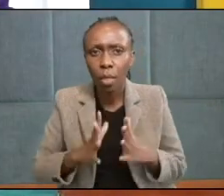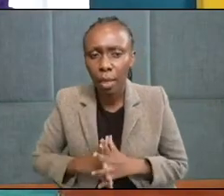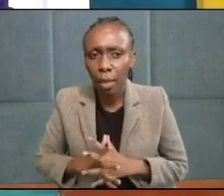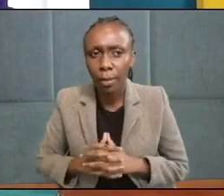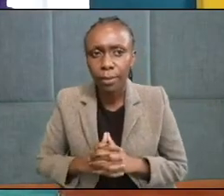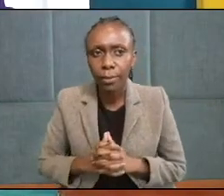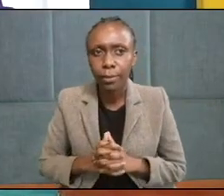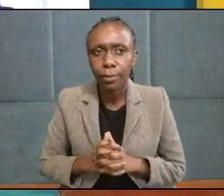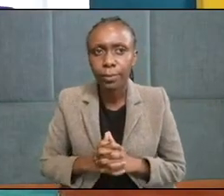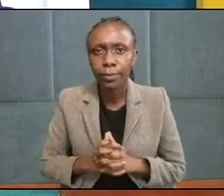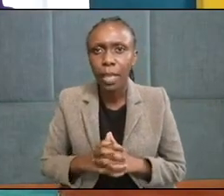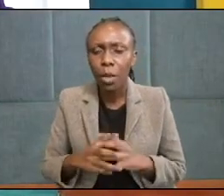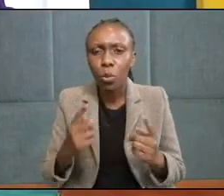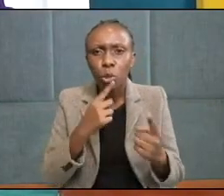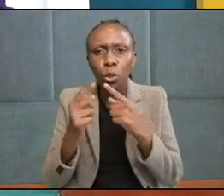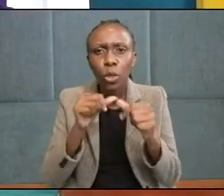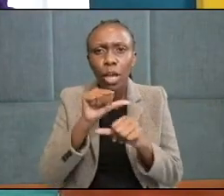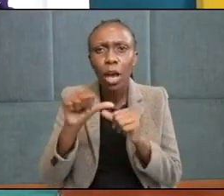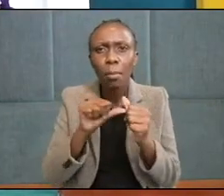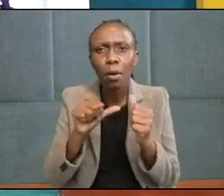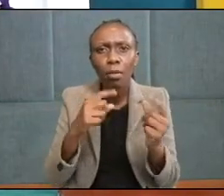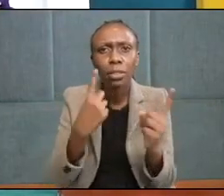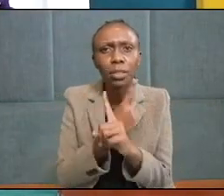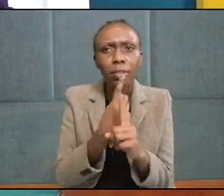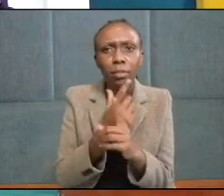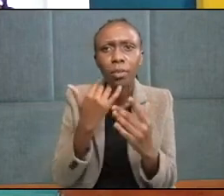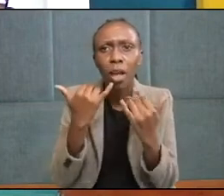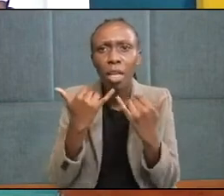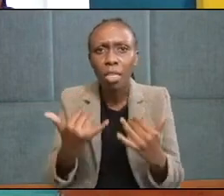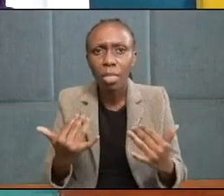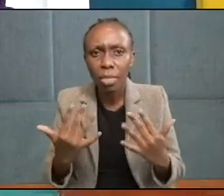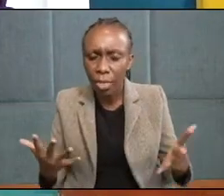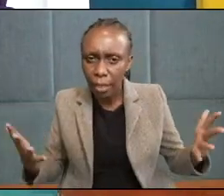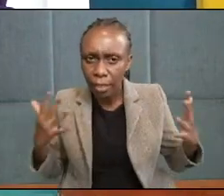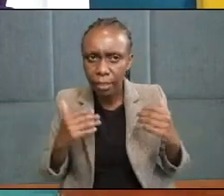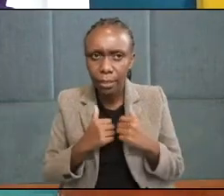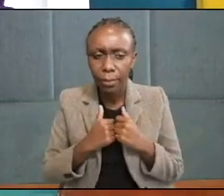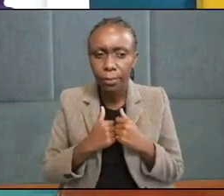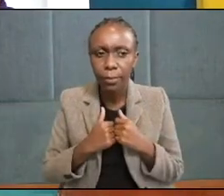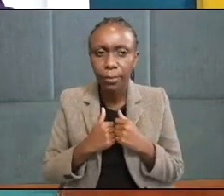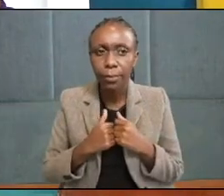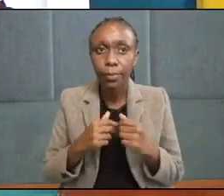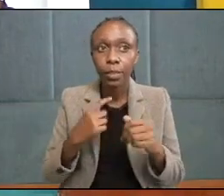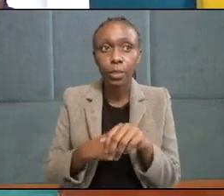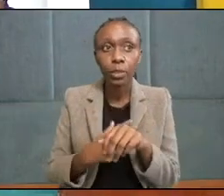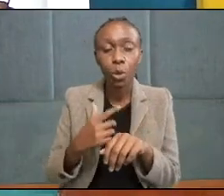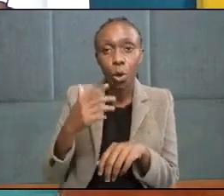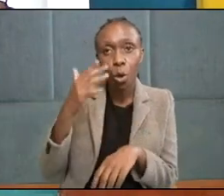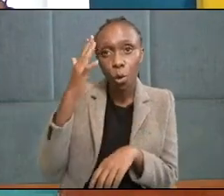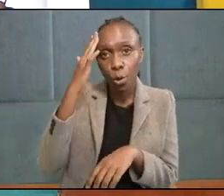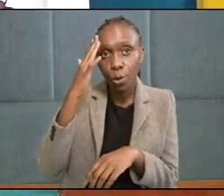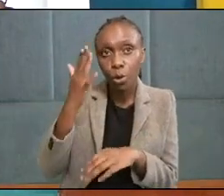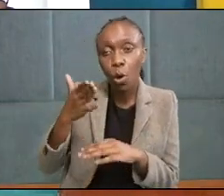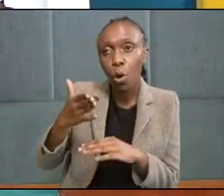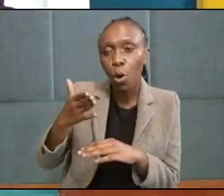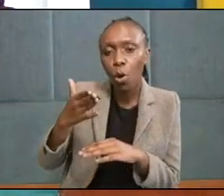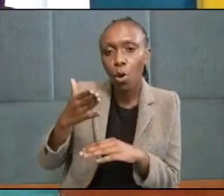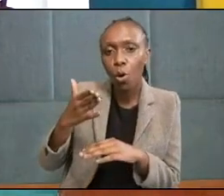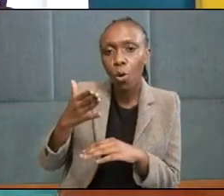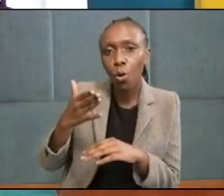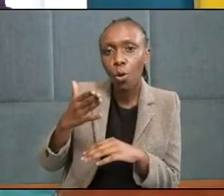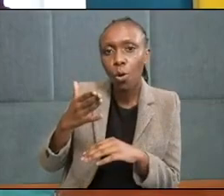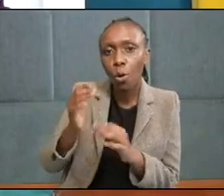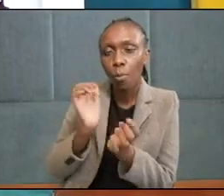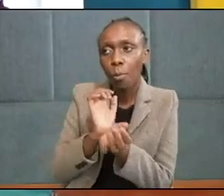was talking about strange things and they wanted him to explain himself. So when Paul got to the Areopagus, which is